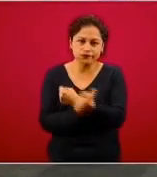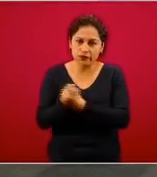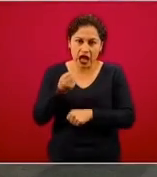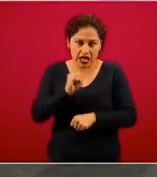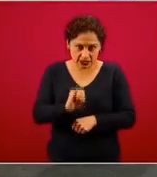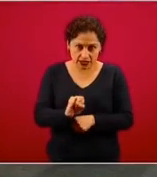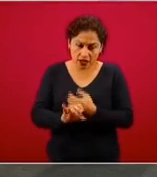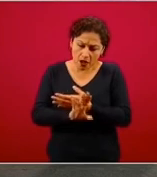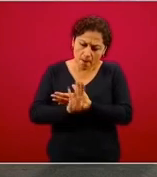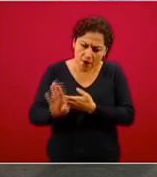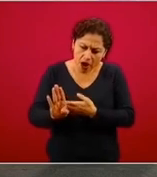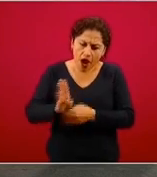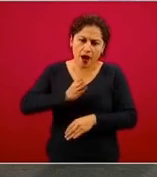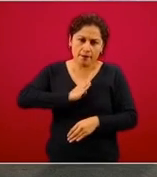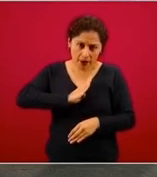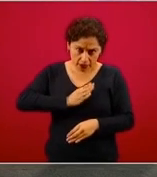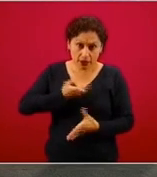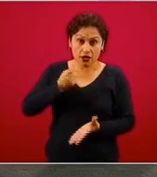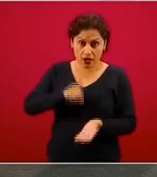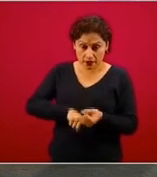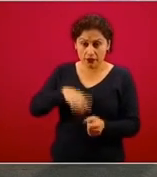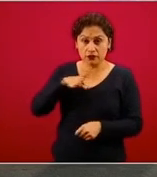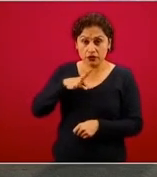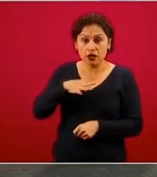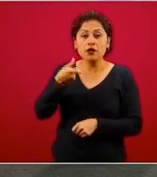it with great